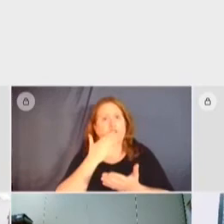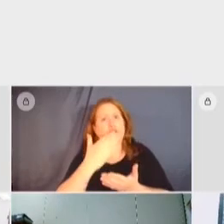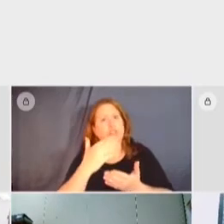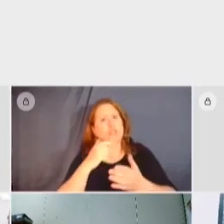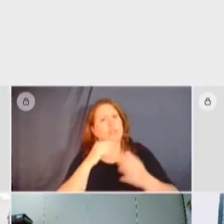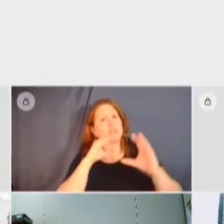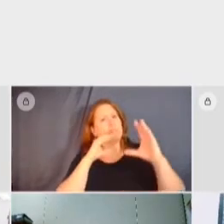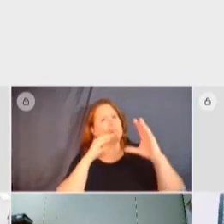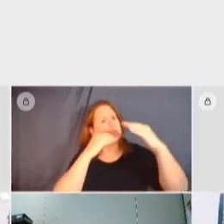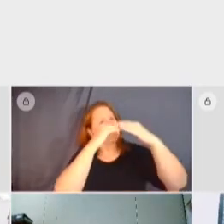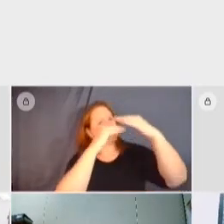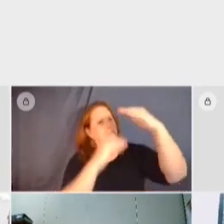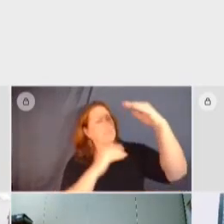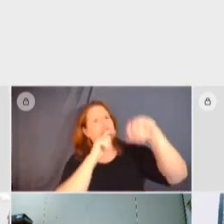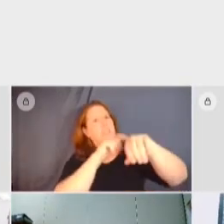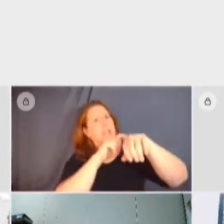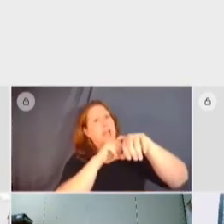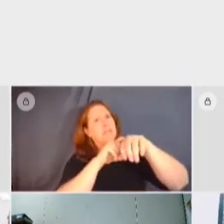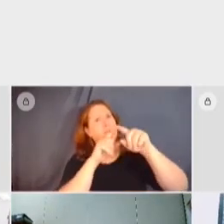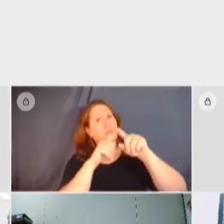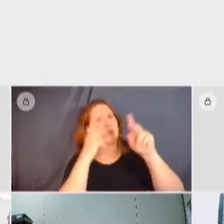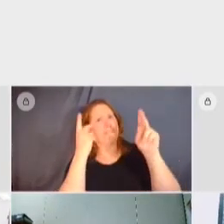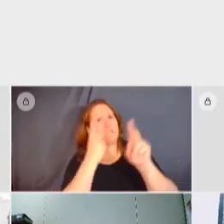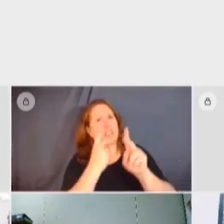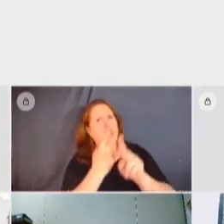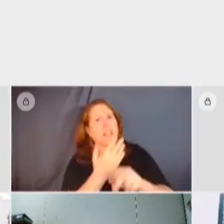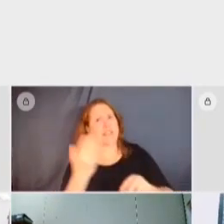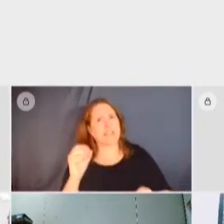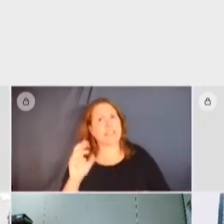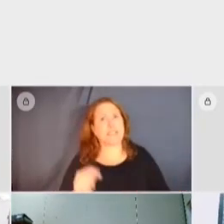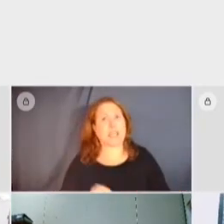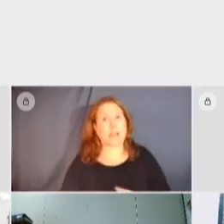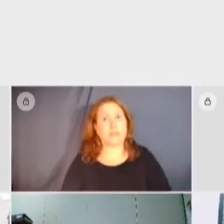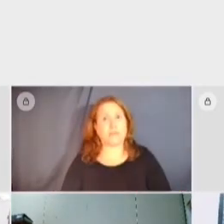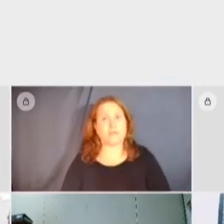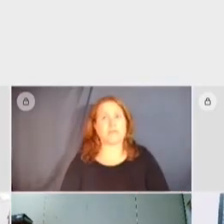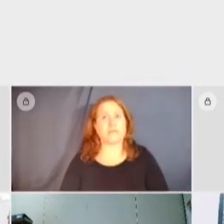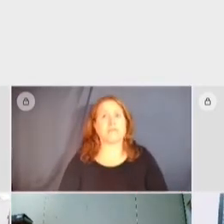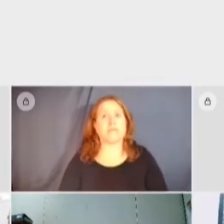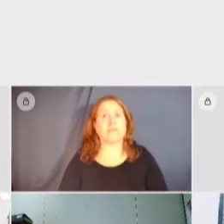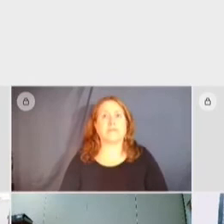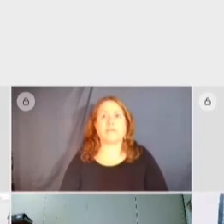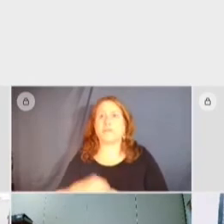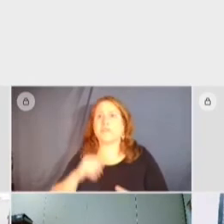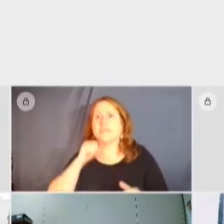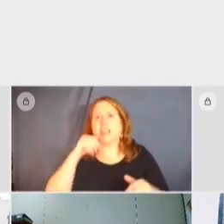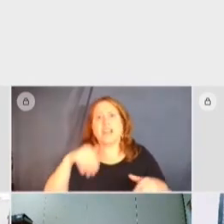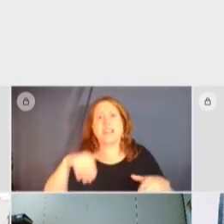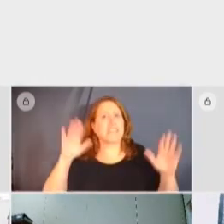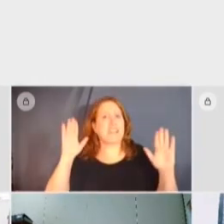And so we're not giving up anything. What we're doing is we're being reasonable.